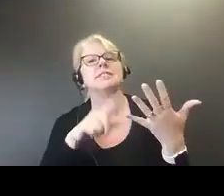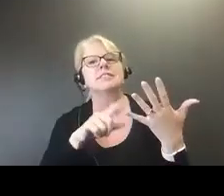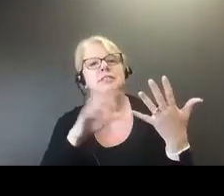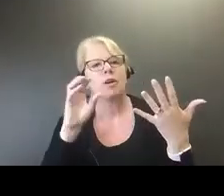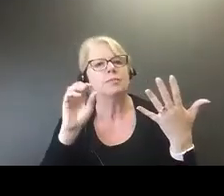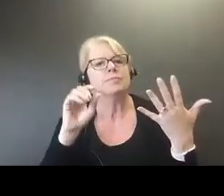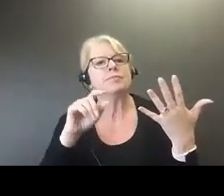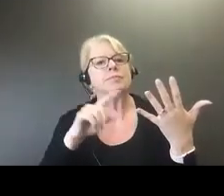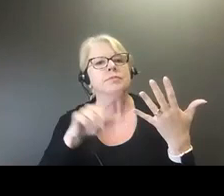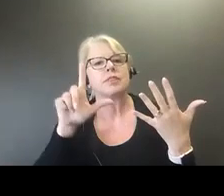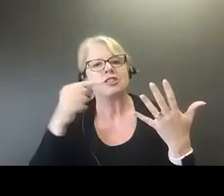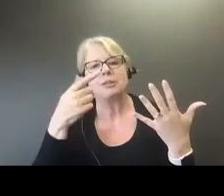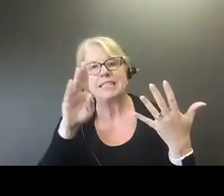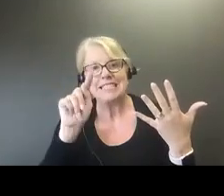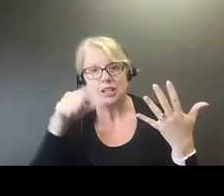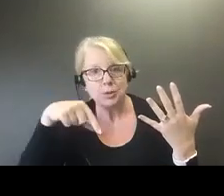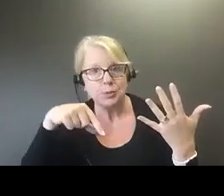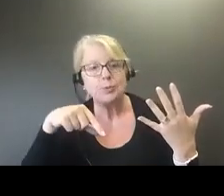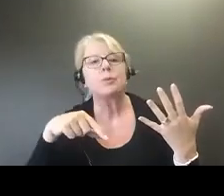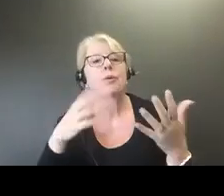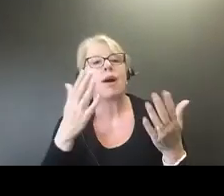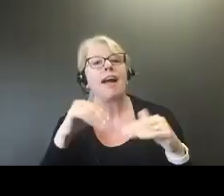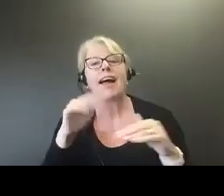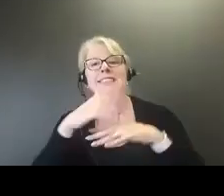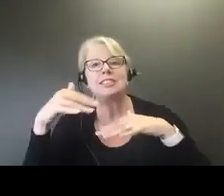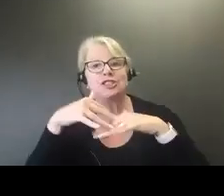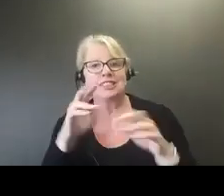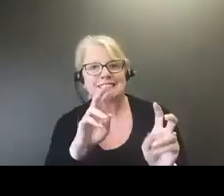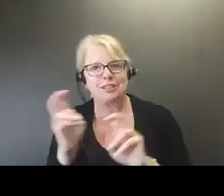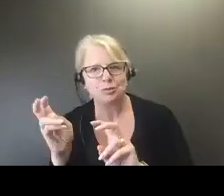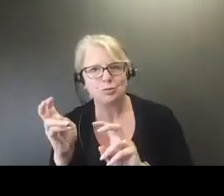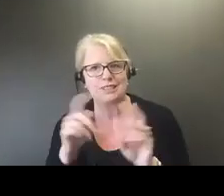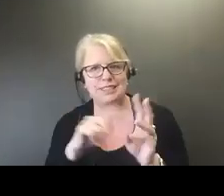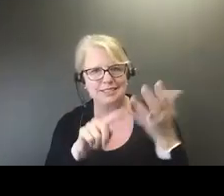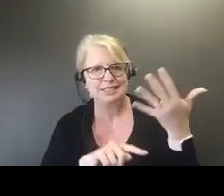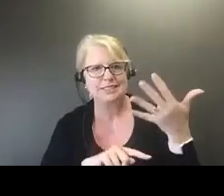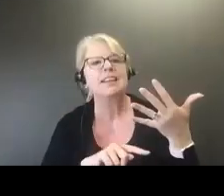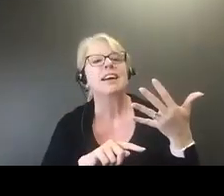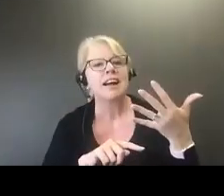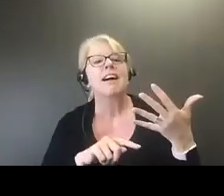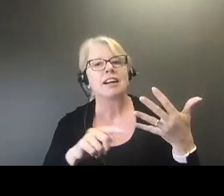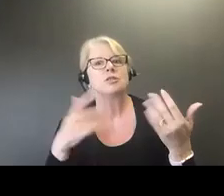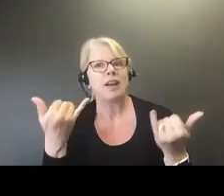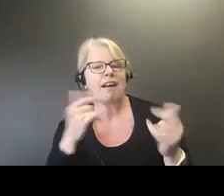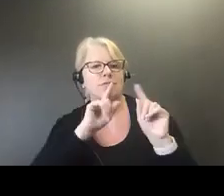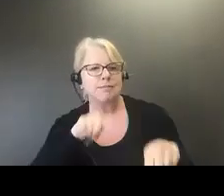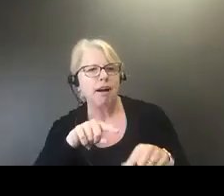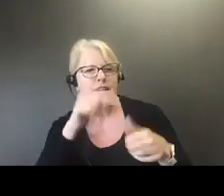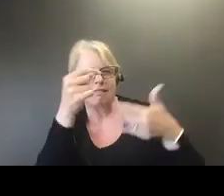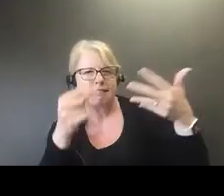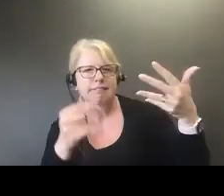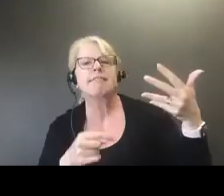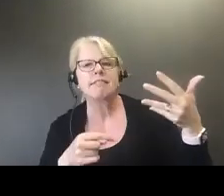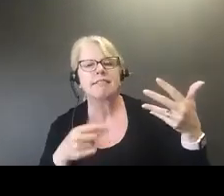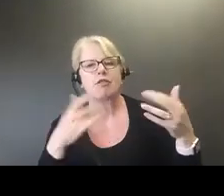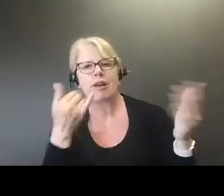Indigenous issues were of interest. So in terms of trying to respond to those interests, we're in the process now putting together a